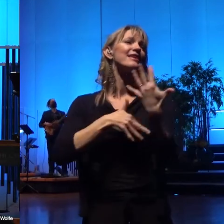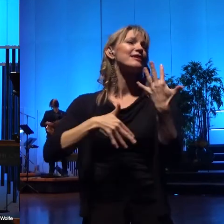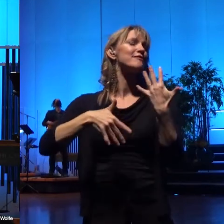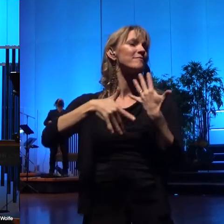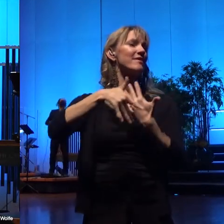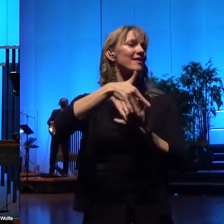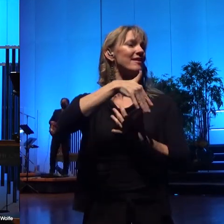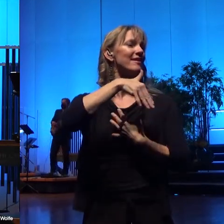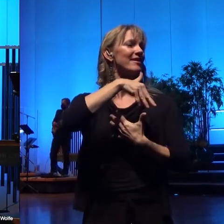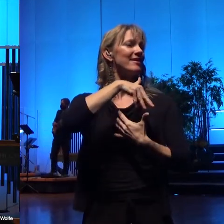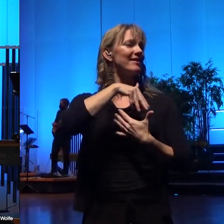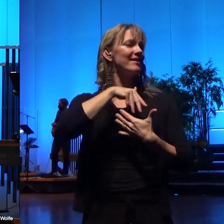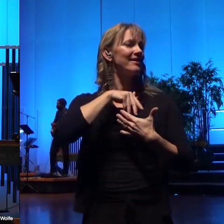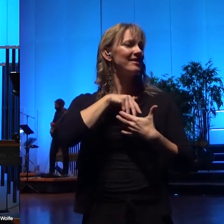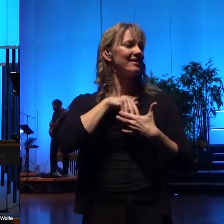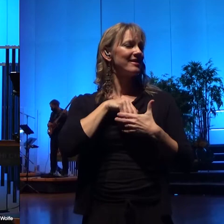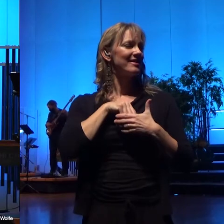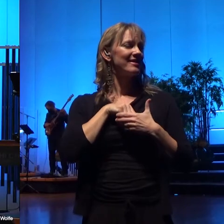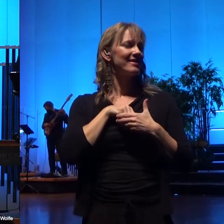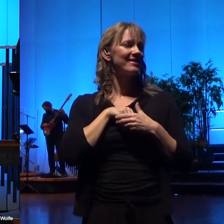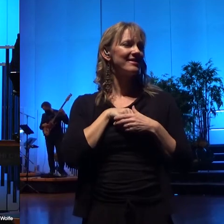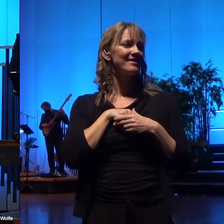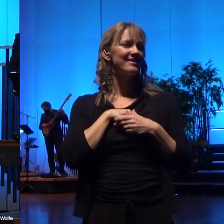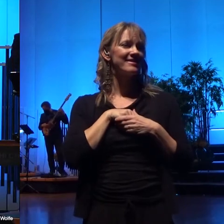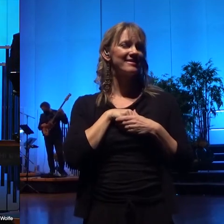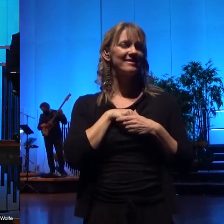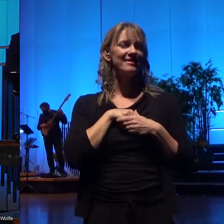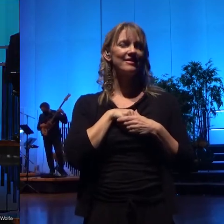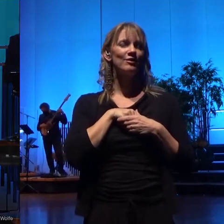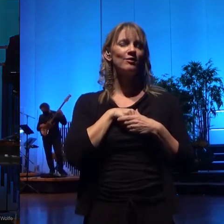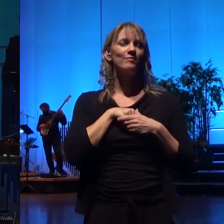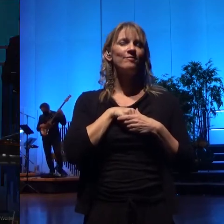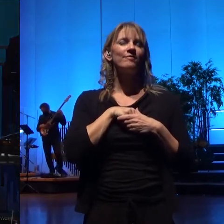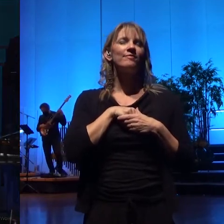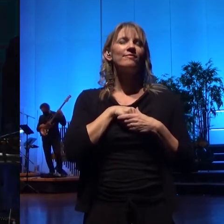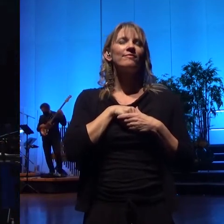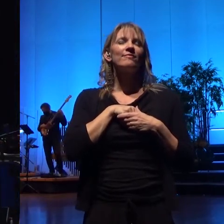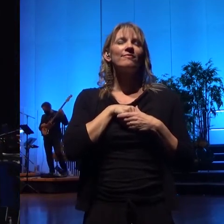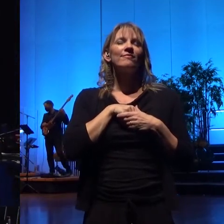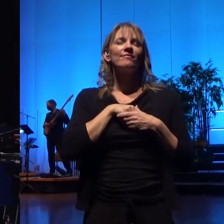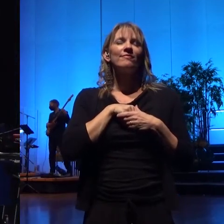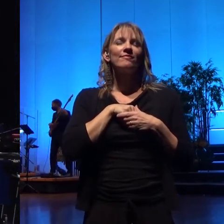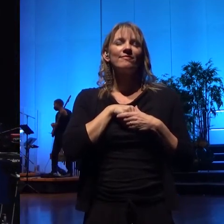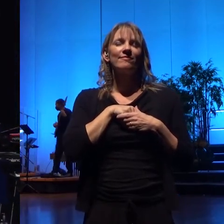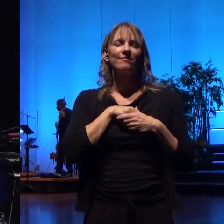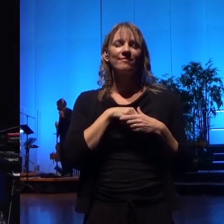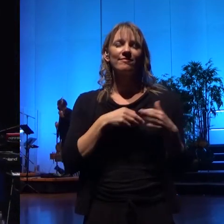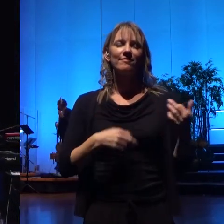in this place.